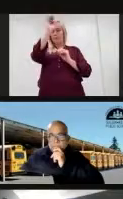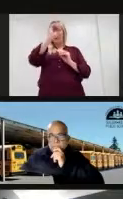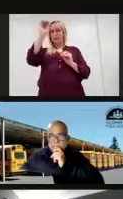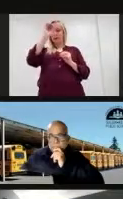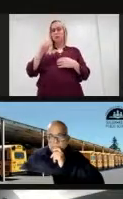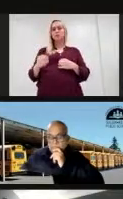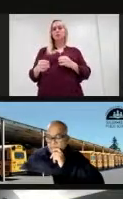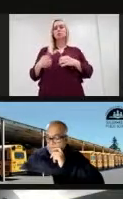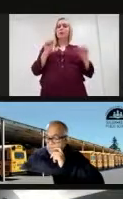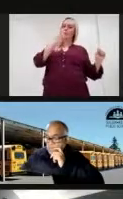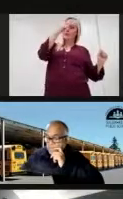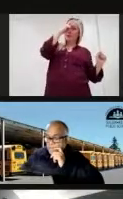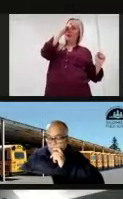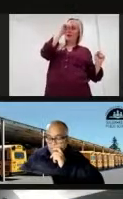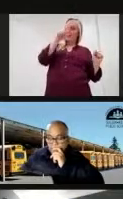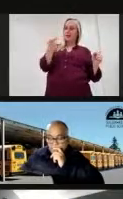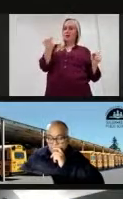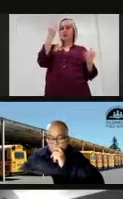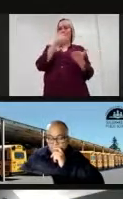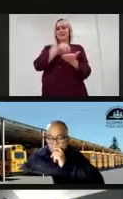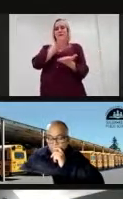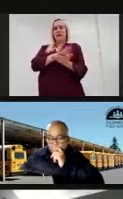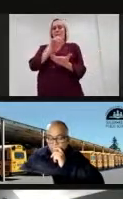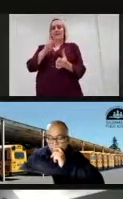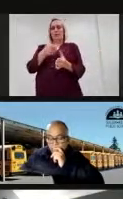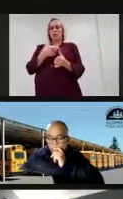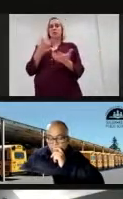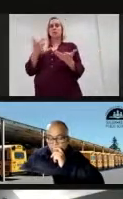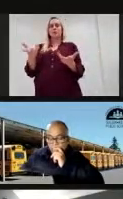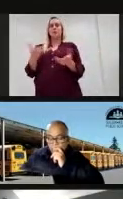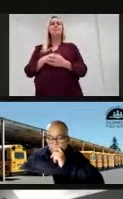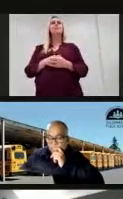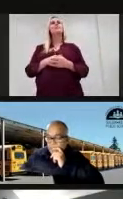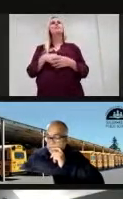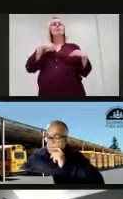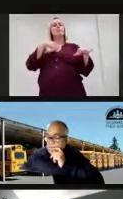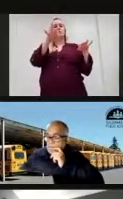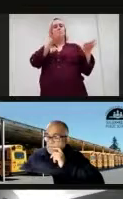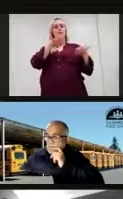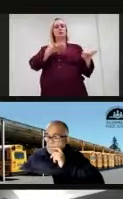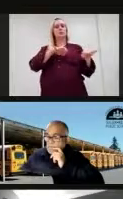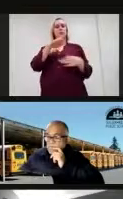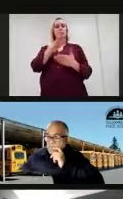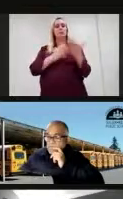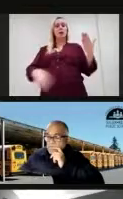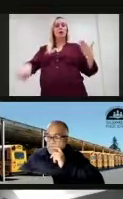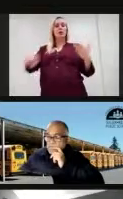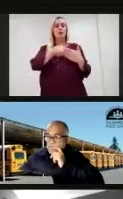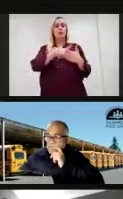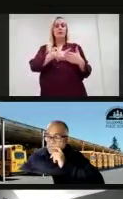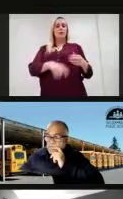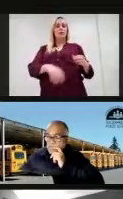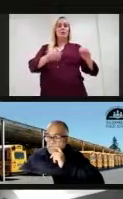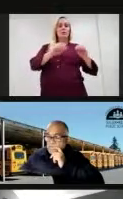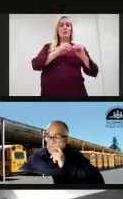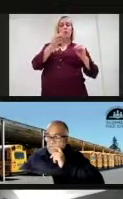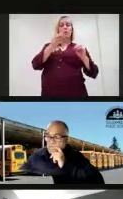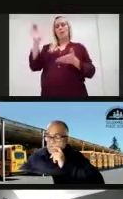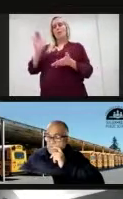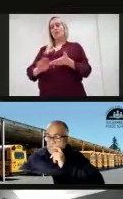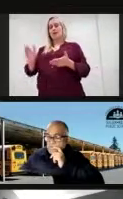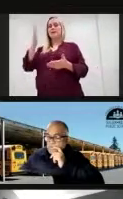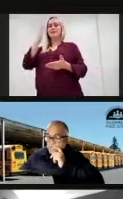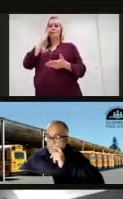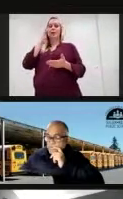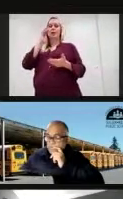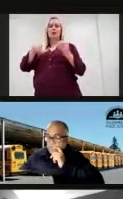think about it, we got to understand what the data is saying. So let me walk through this, and some of you are more and some of you are maybe less familiar with how